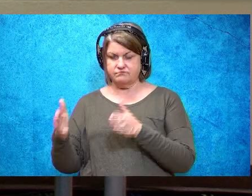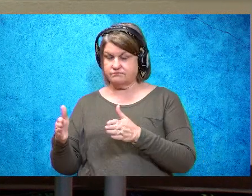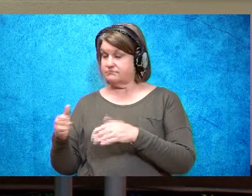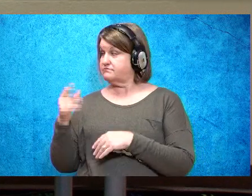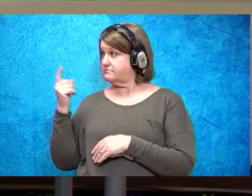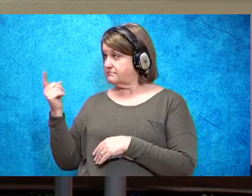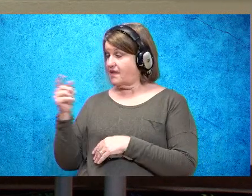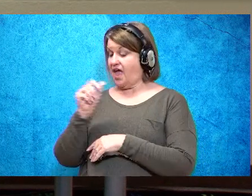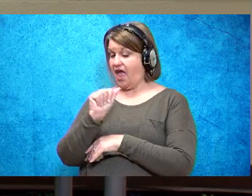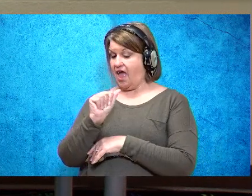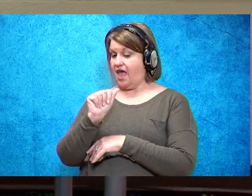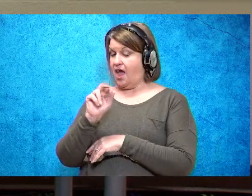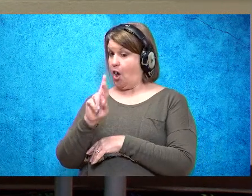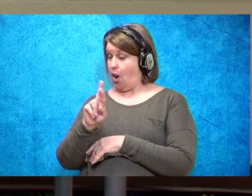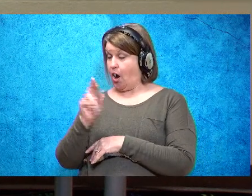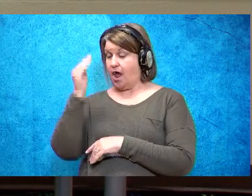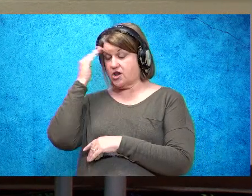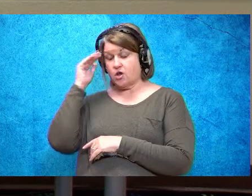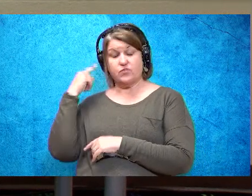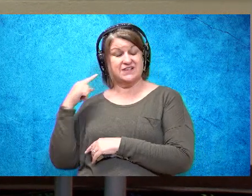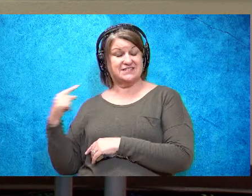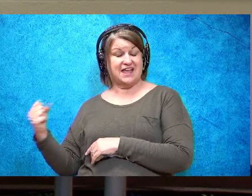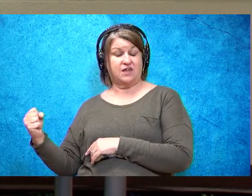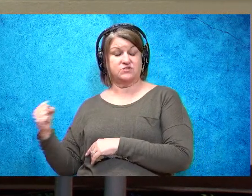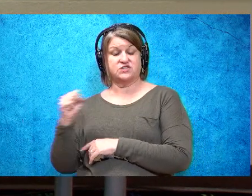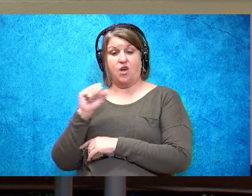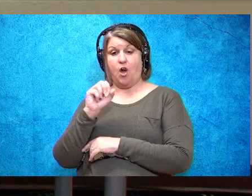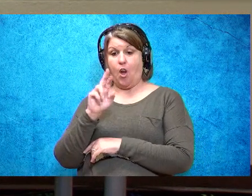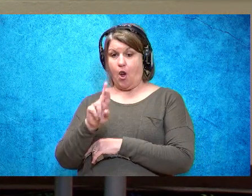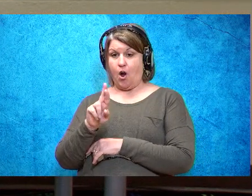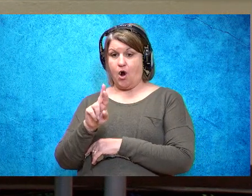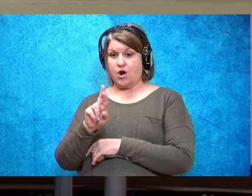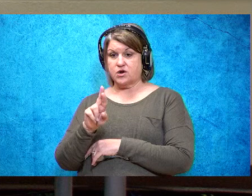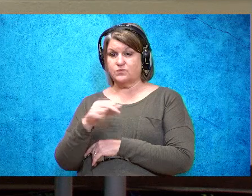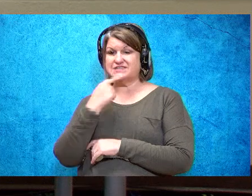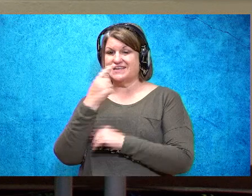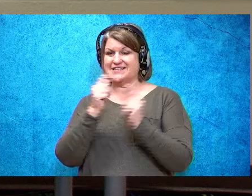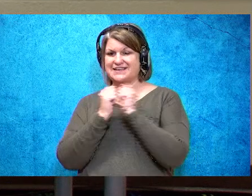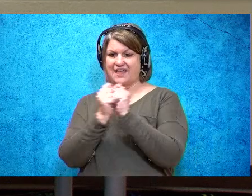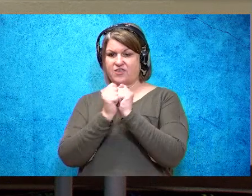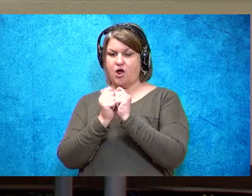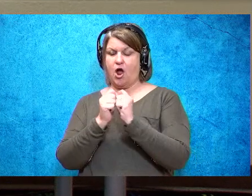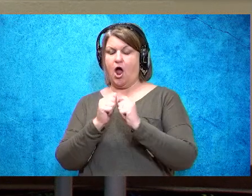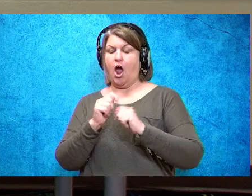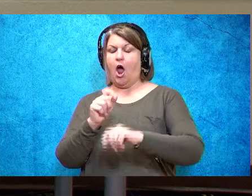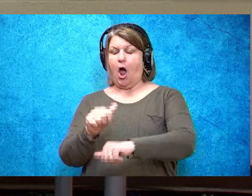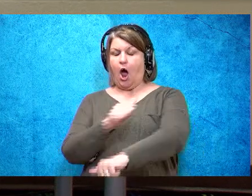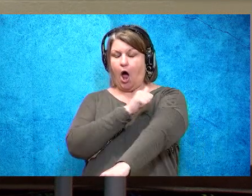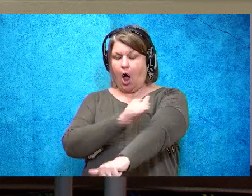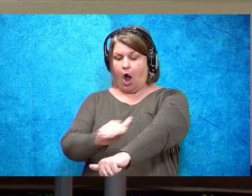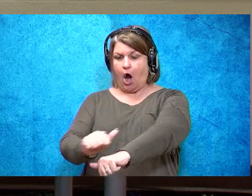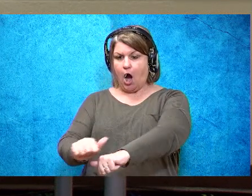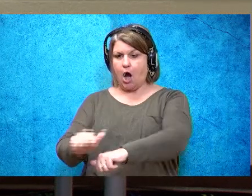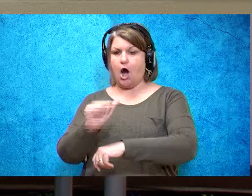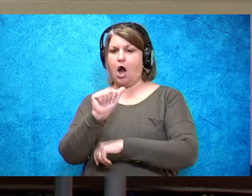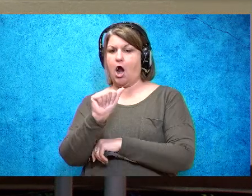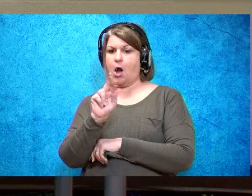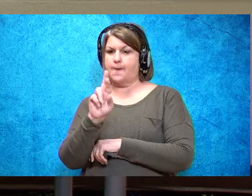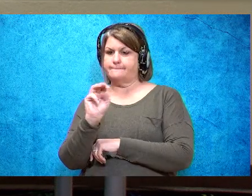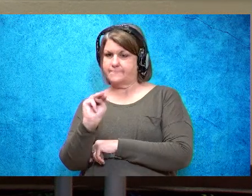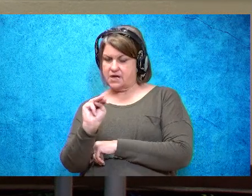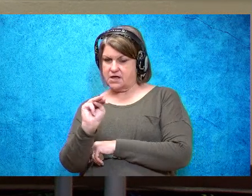I see AR. I know the sound will be R. Let's sound it out together. Arm.